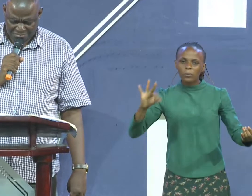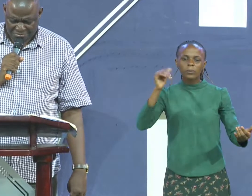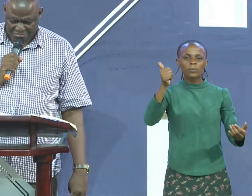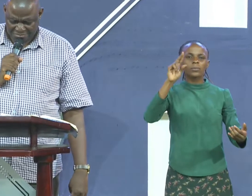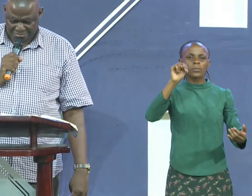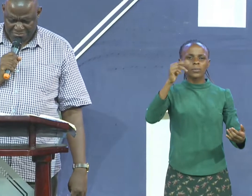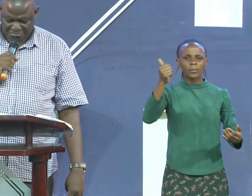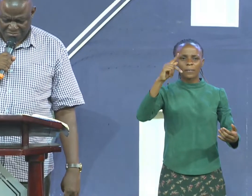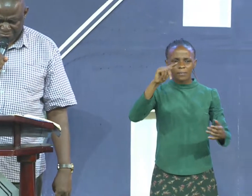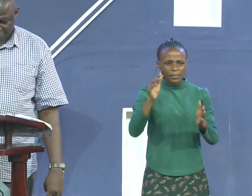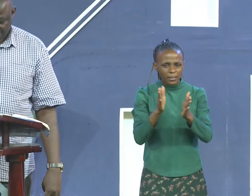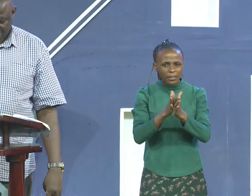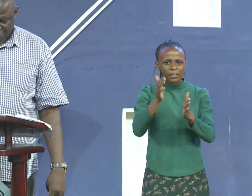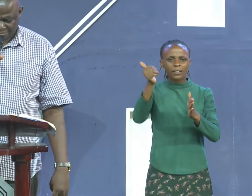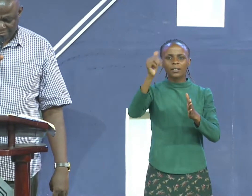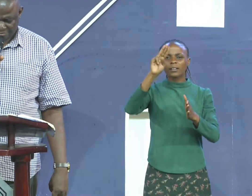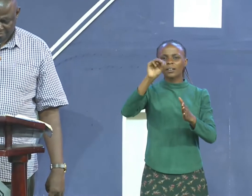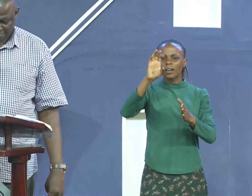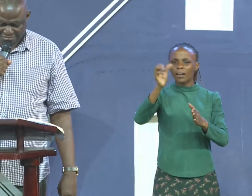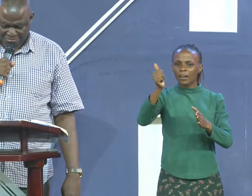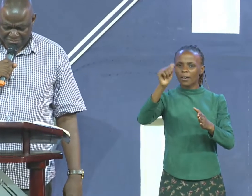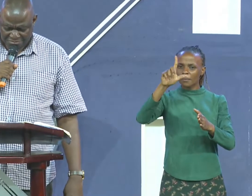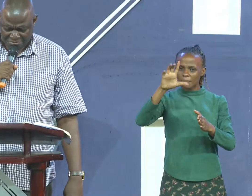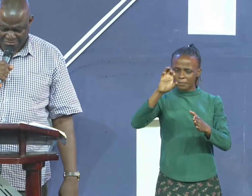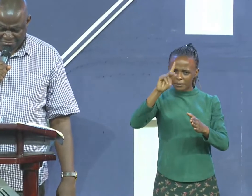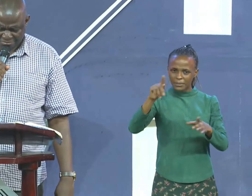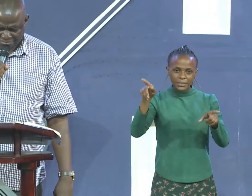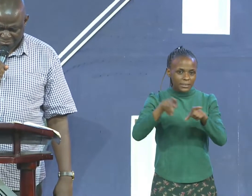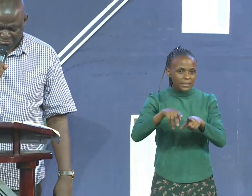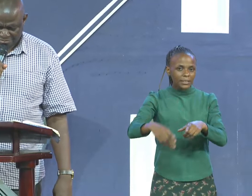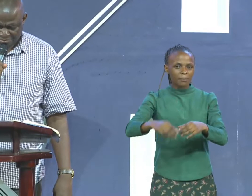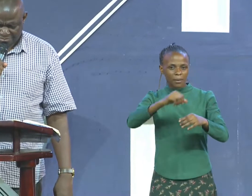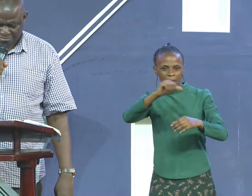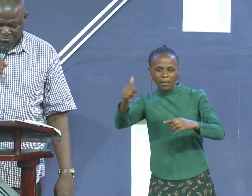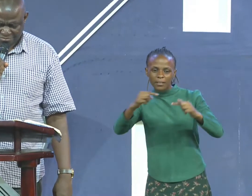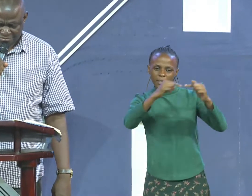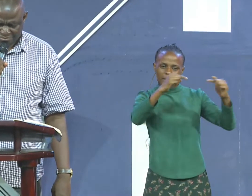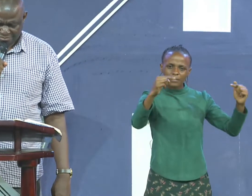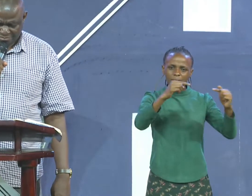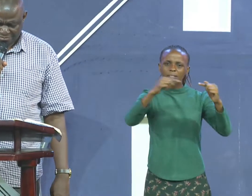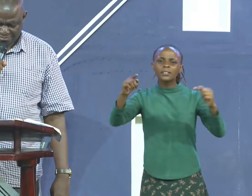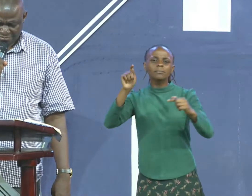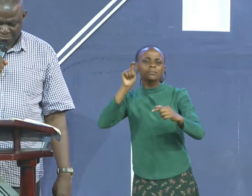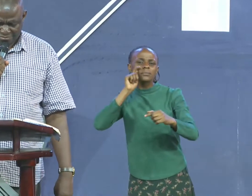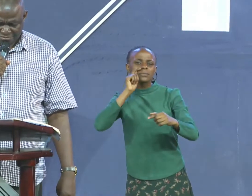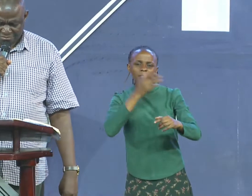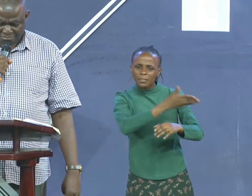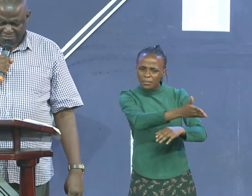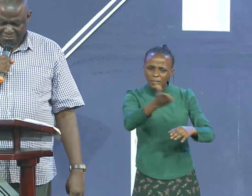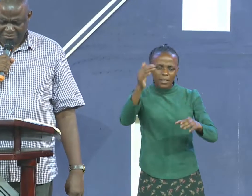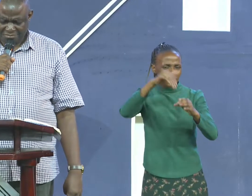Ameleki atuula mu nsi ey'obukiika obwa ddyo Omukiiti n'Omuyebusi n'Omwamoli batuula ku